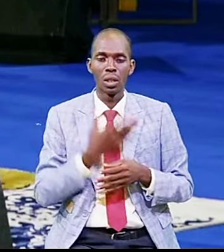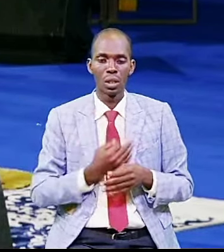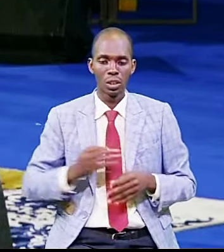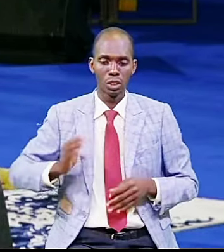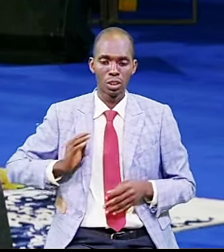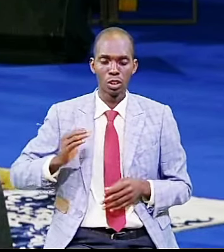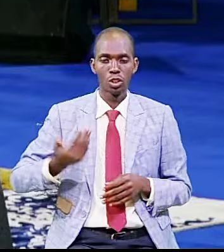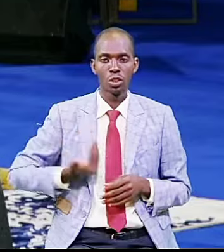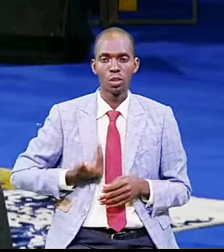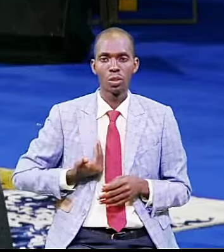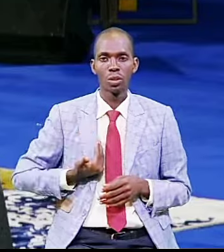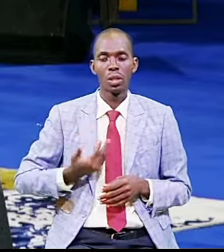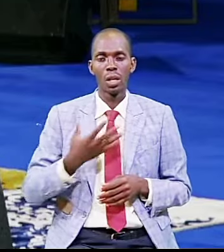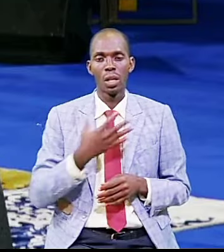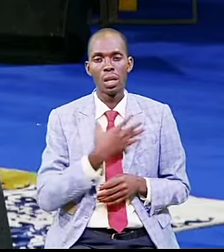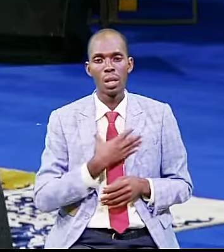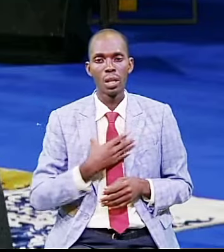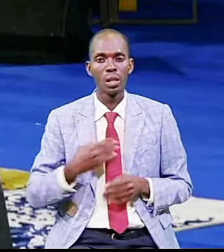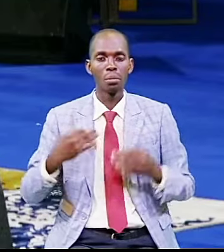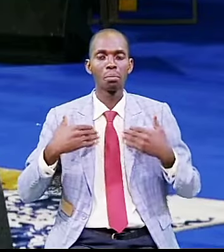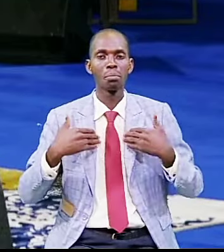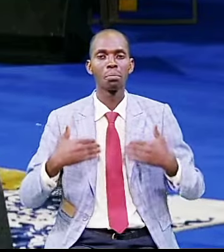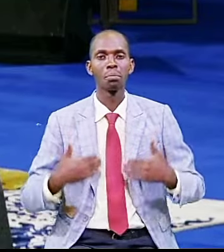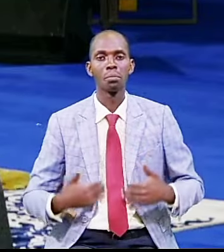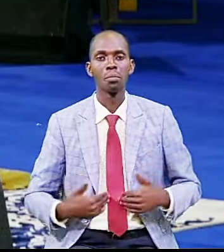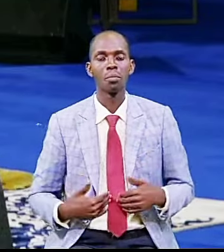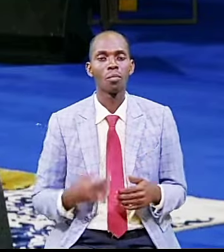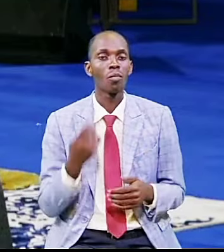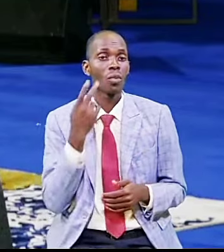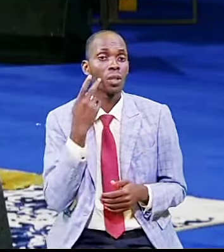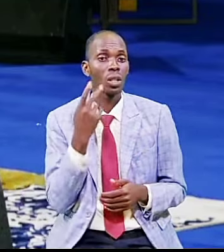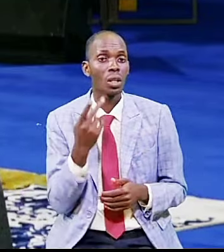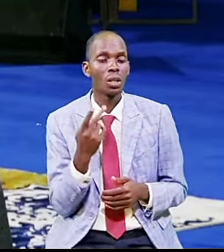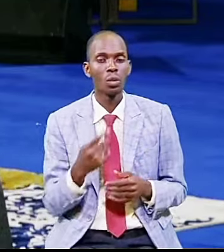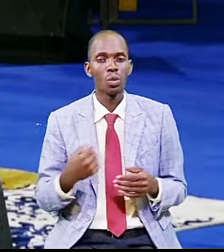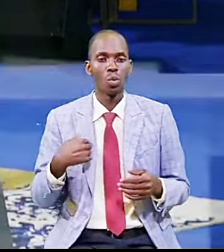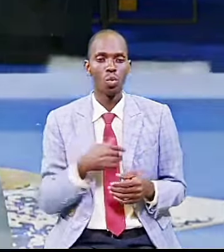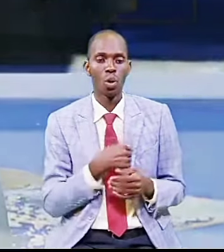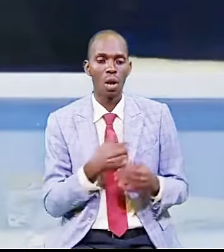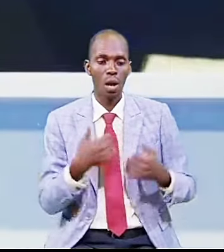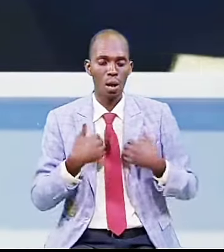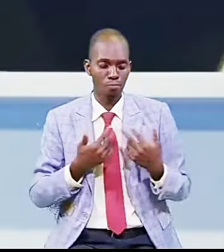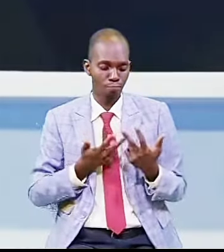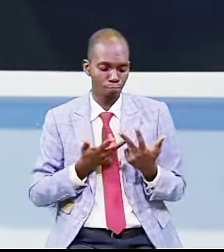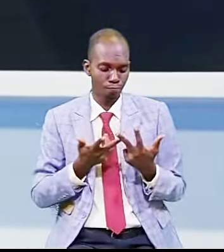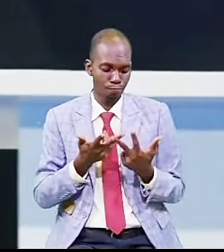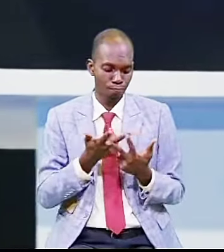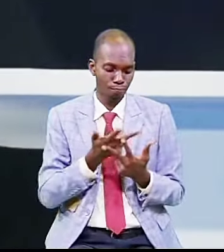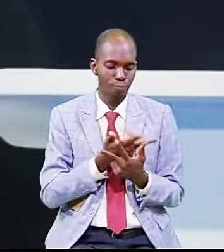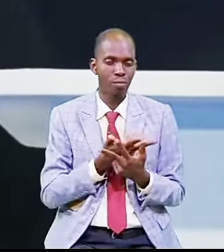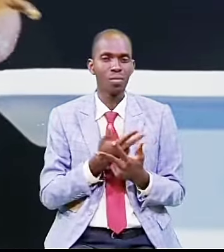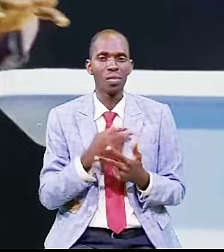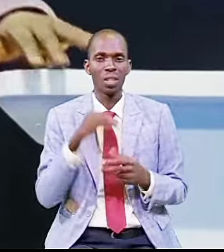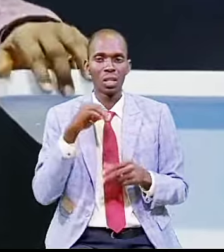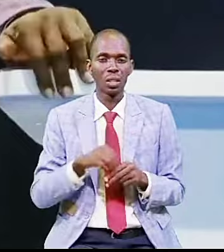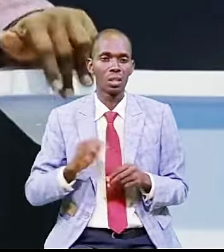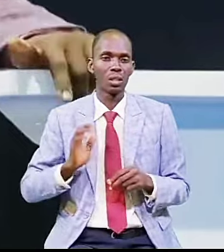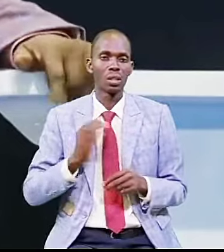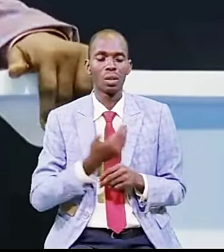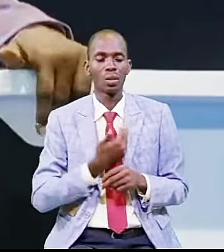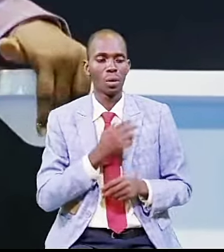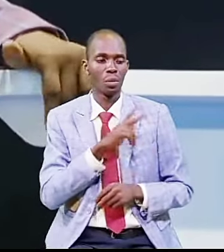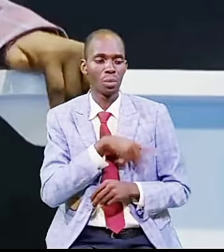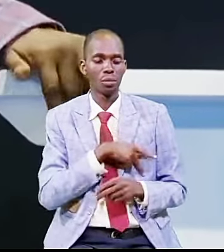and body, you see, we have three parts in our personality. We have the